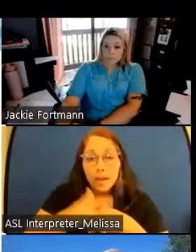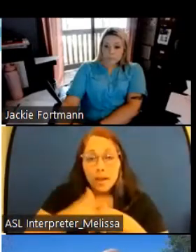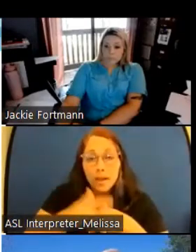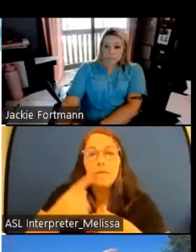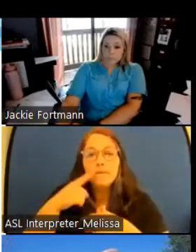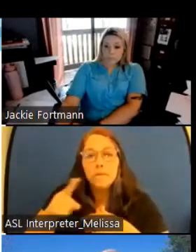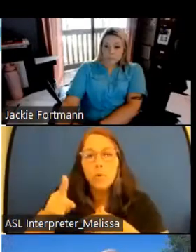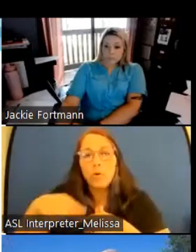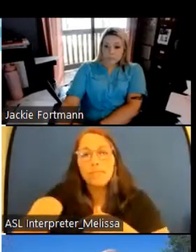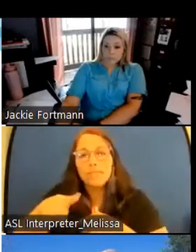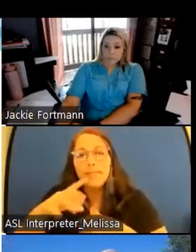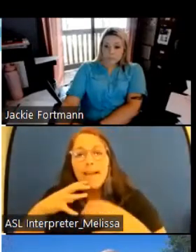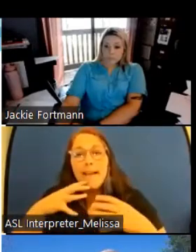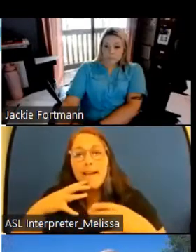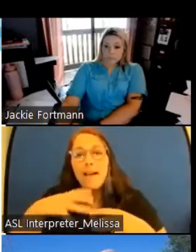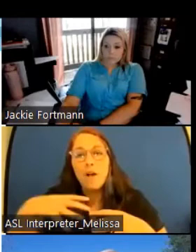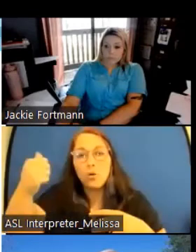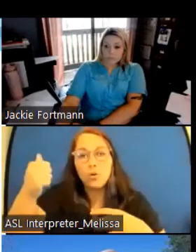please.